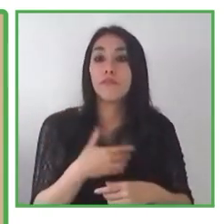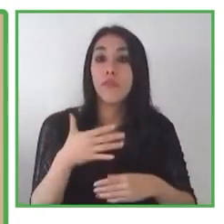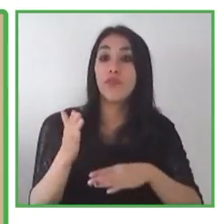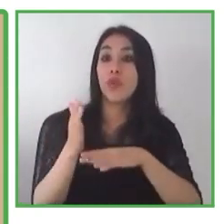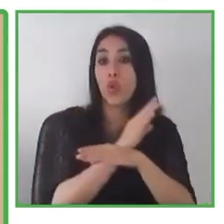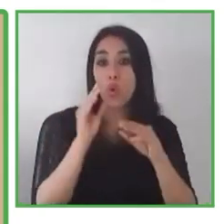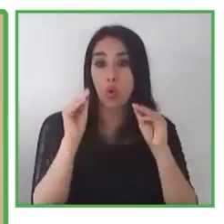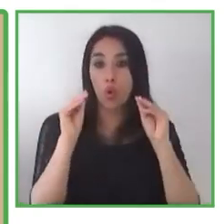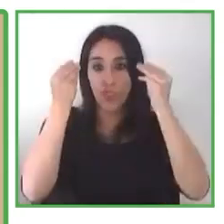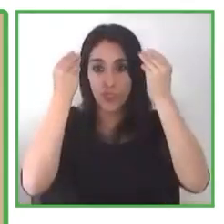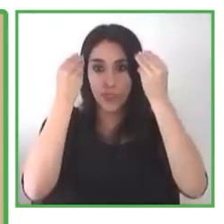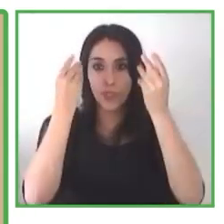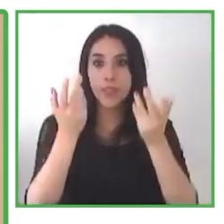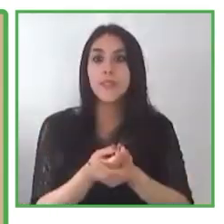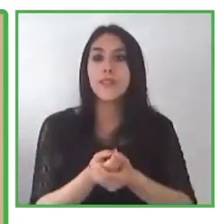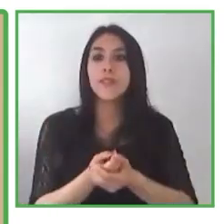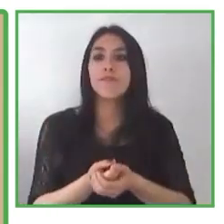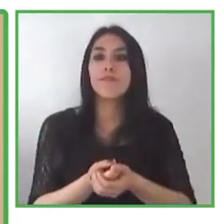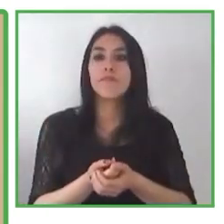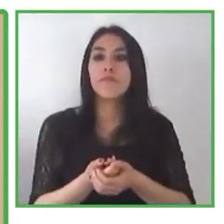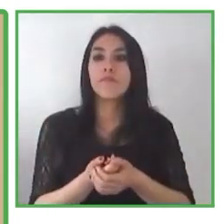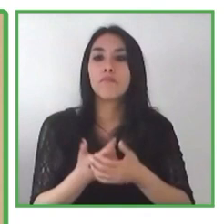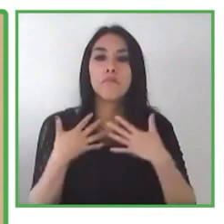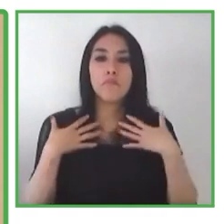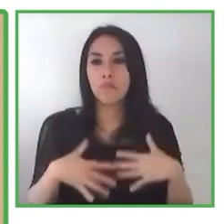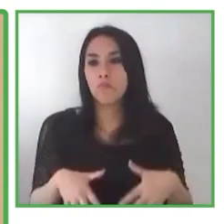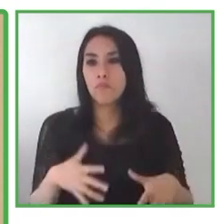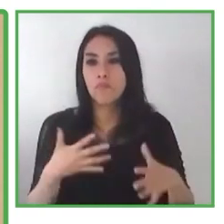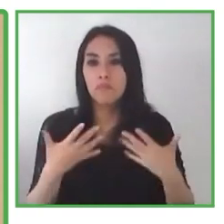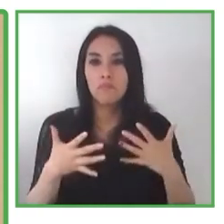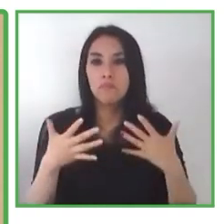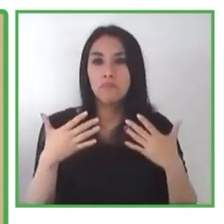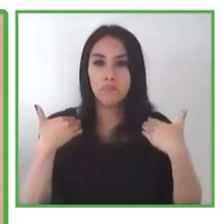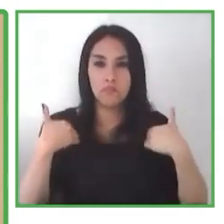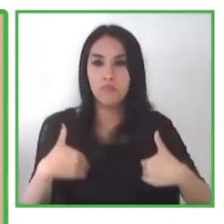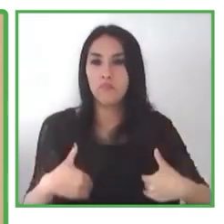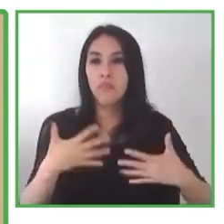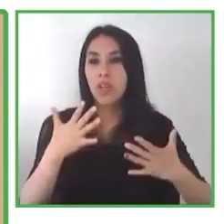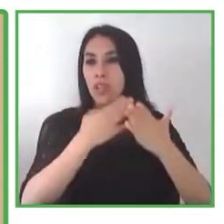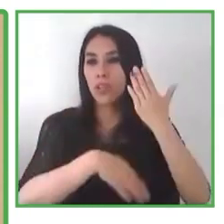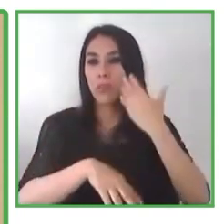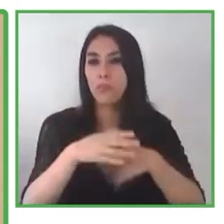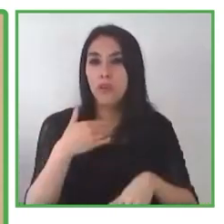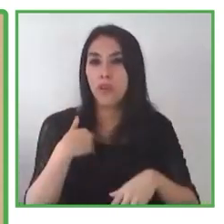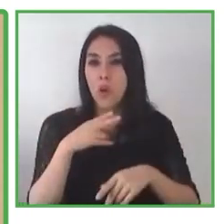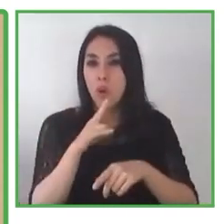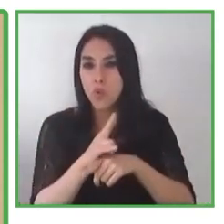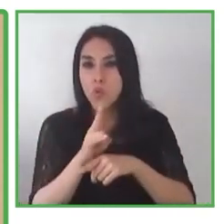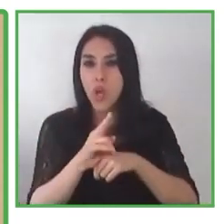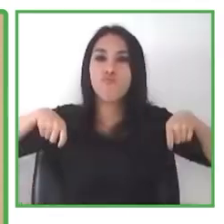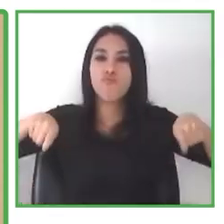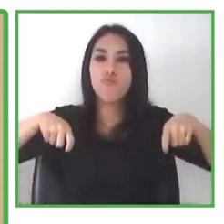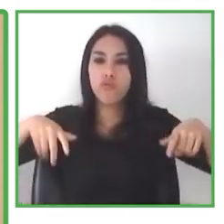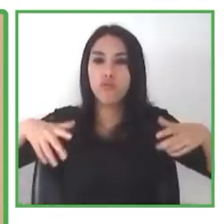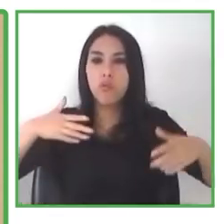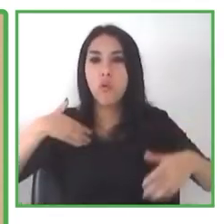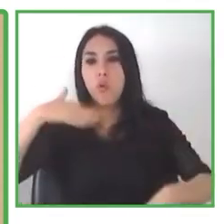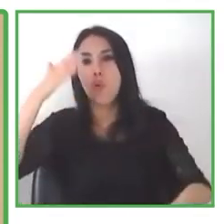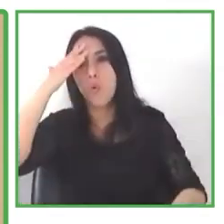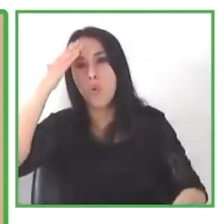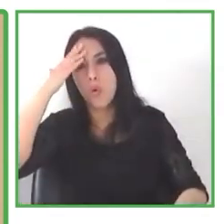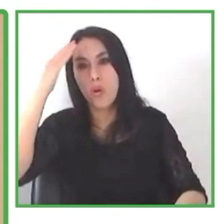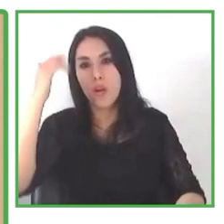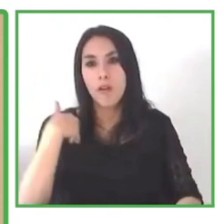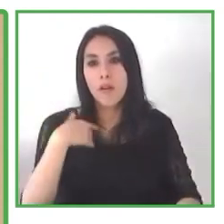people. So as you see, since I was a young person, I've been paraplegic, and